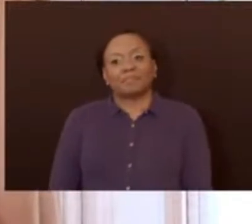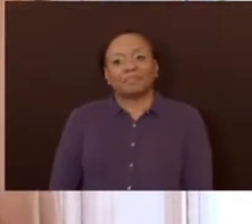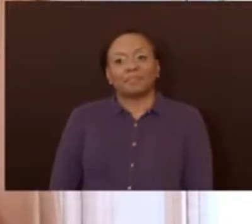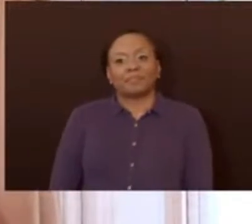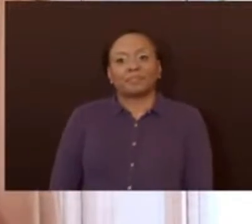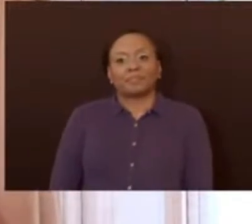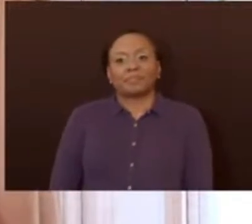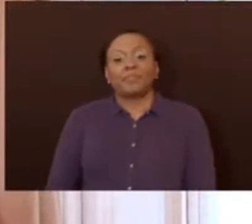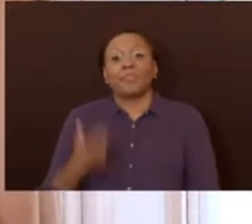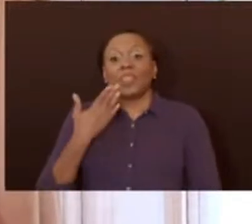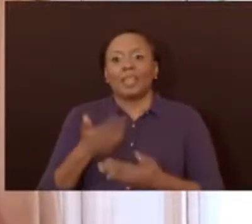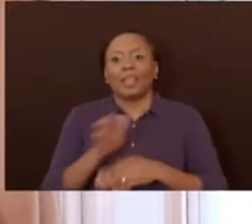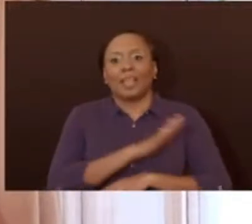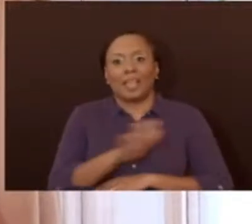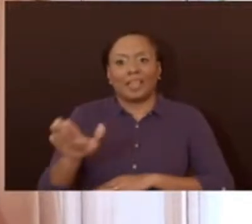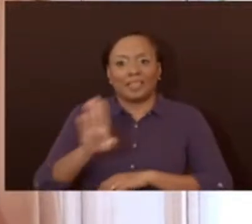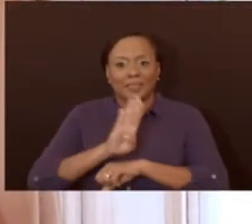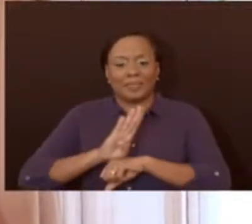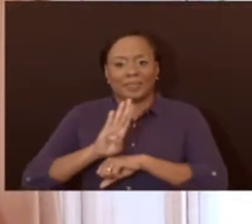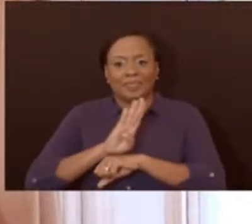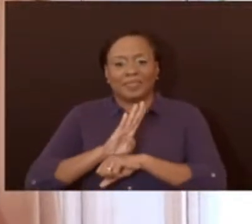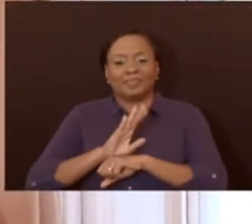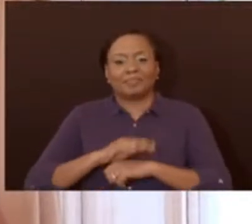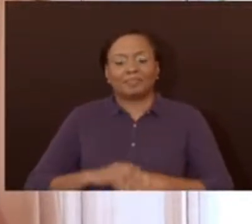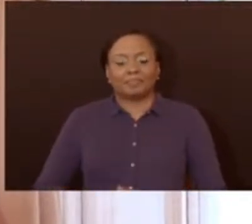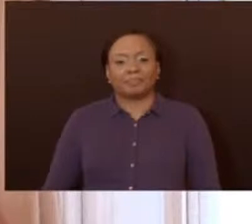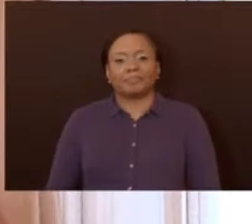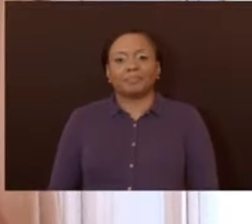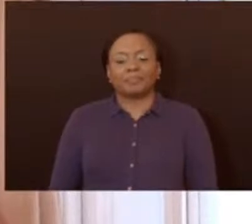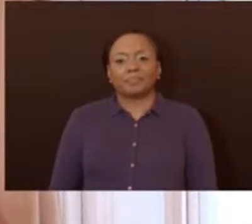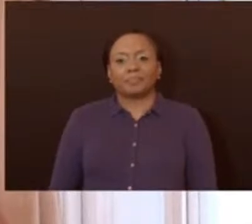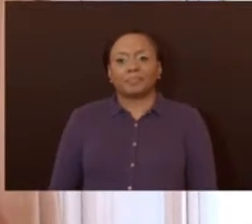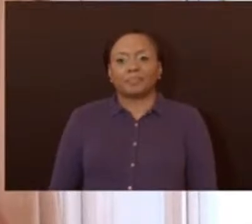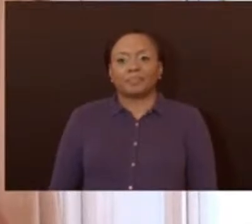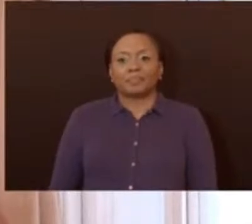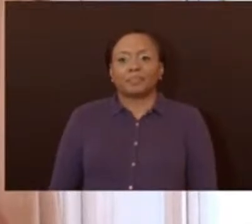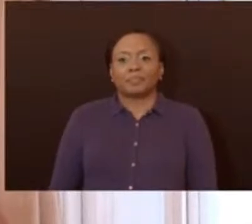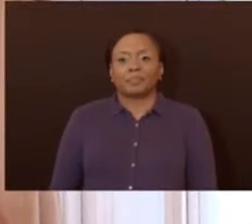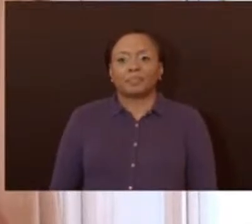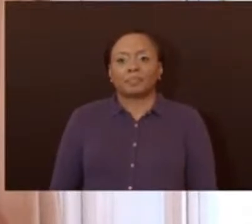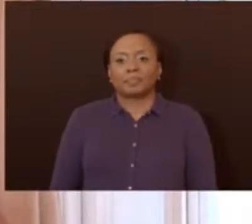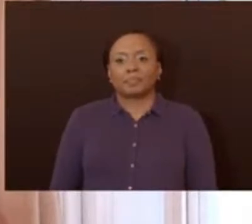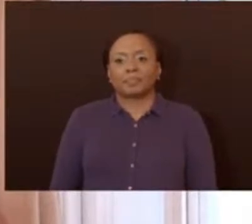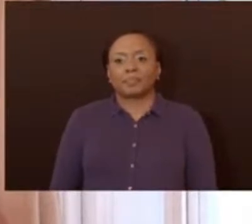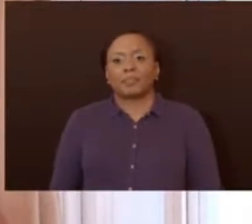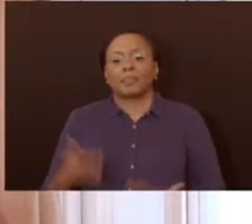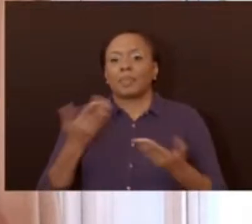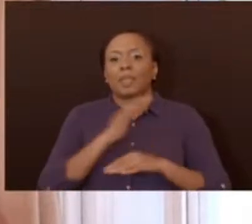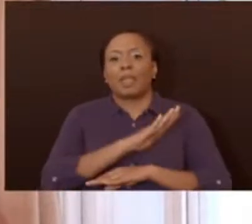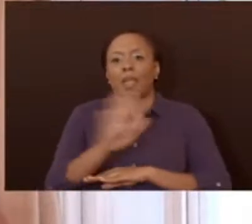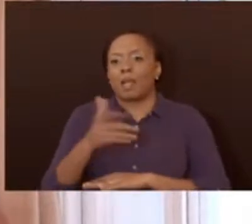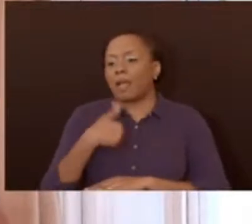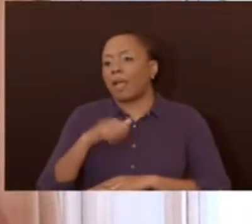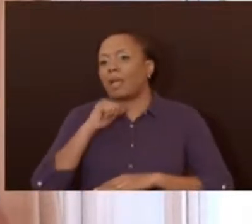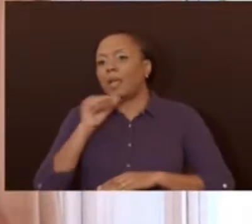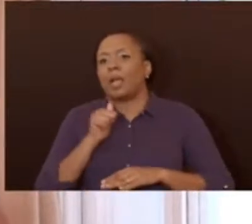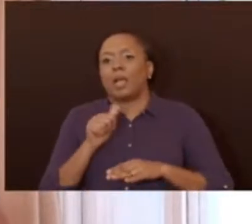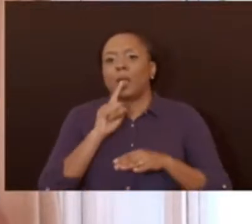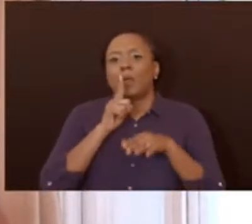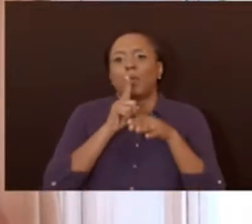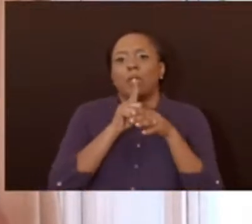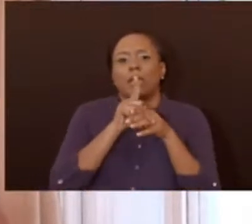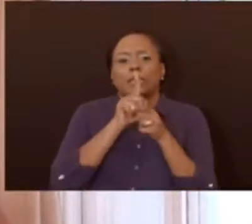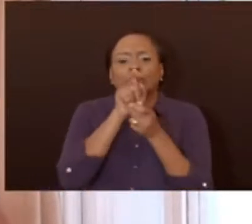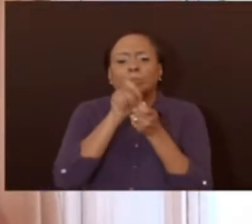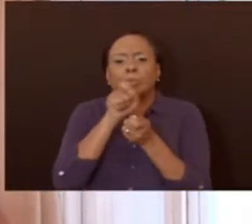Good afternoon, Barbados. This afternoon, I am not going to give you an epidemiological report, but I'm going to give